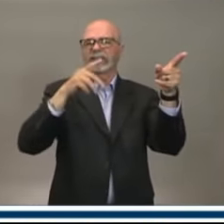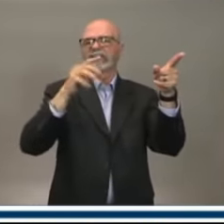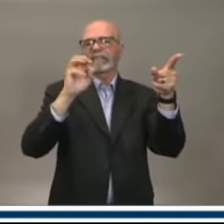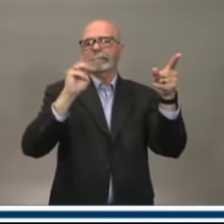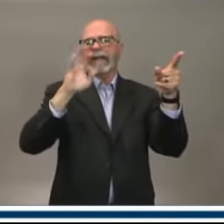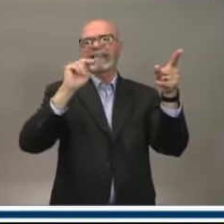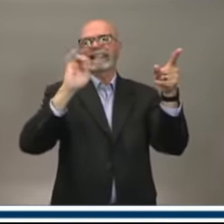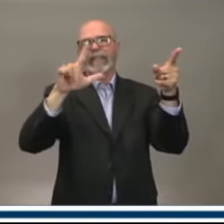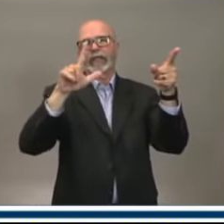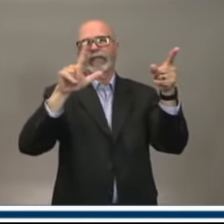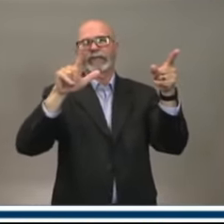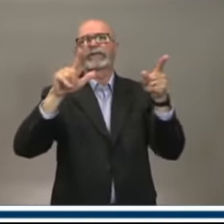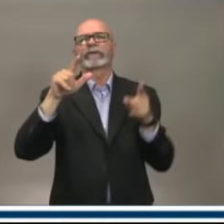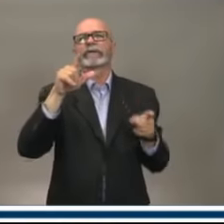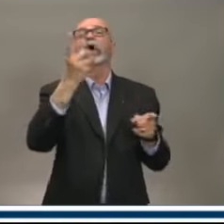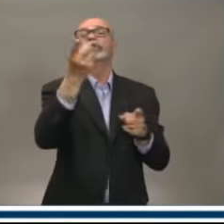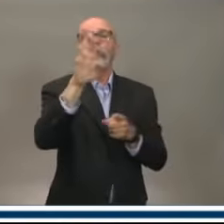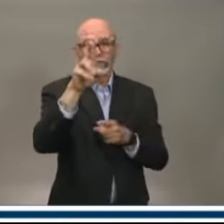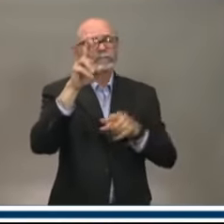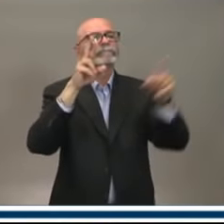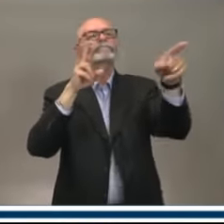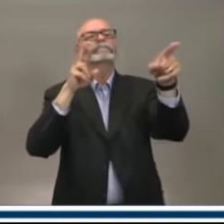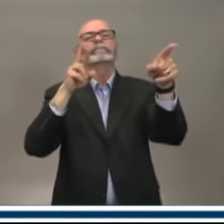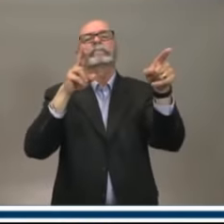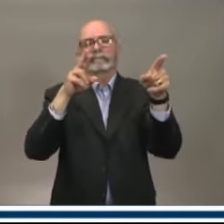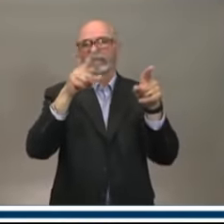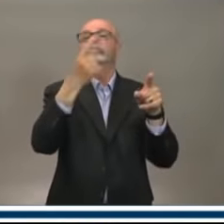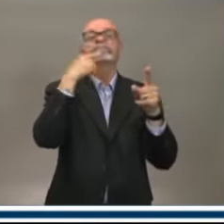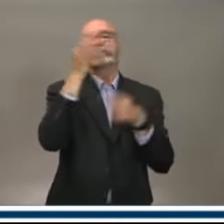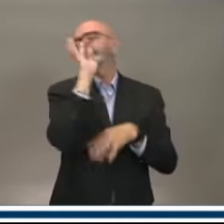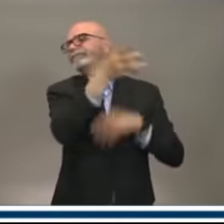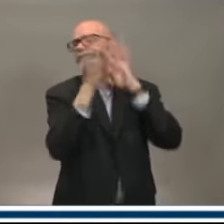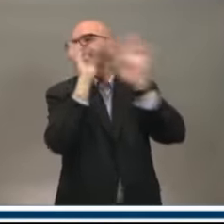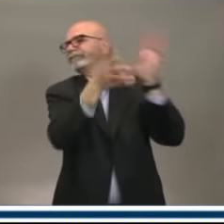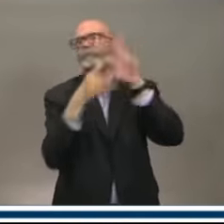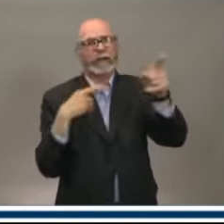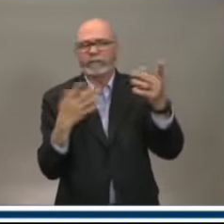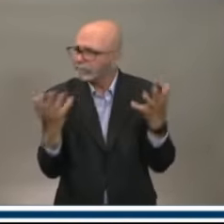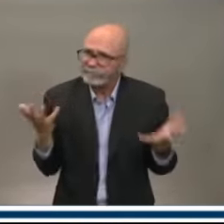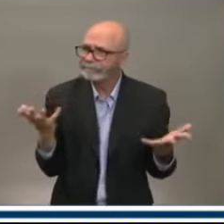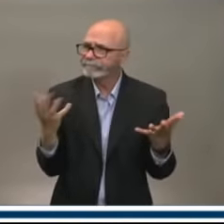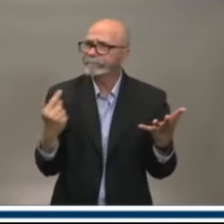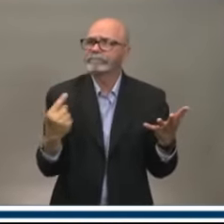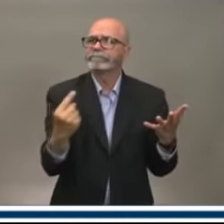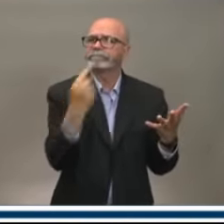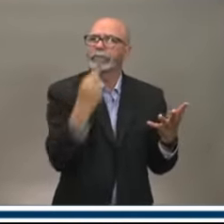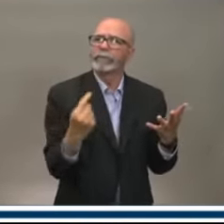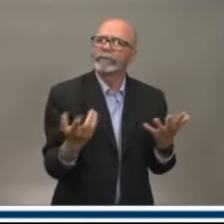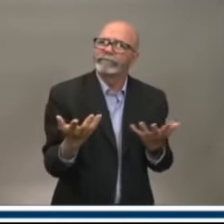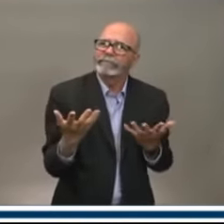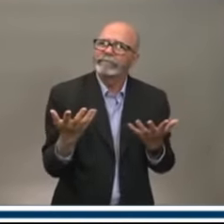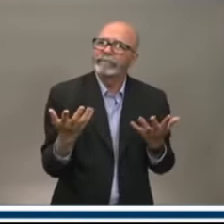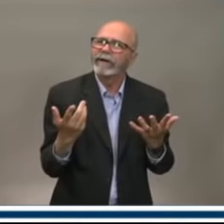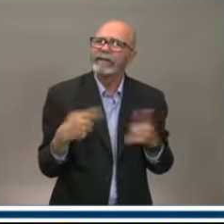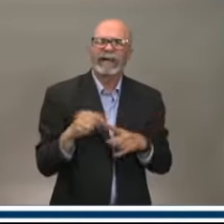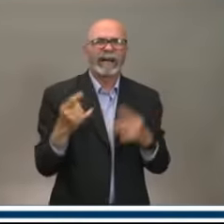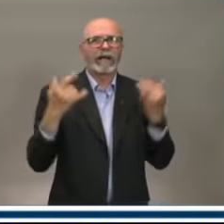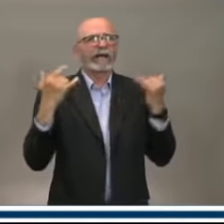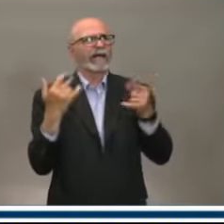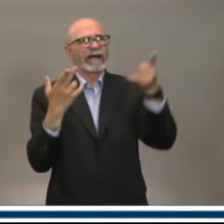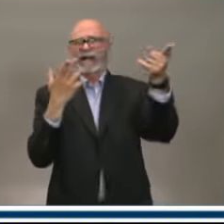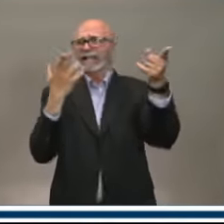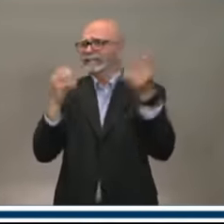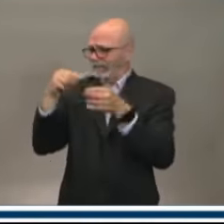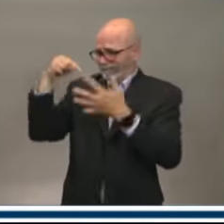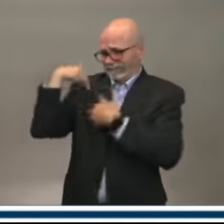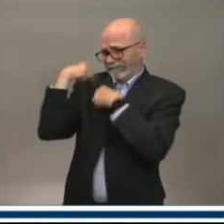as an elected official, but it's entirely a different story to misrepresent what Dr. Strang was doing this week.